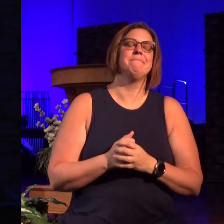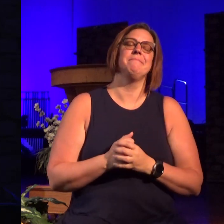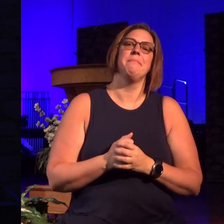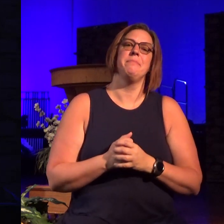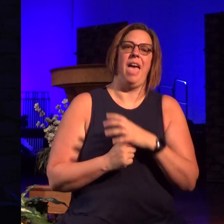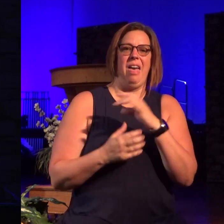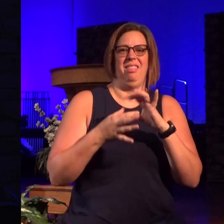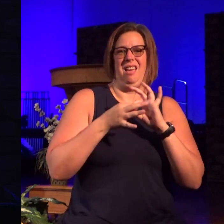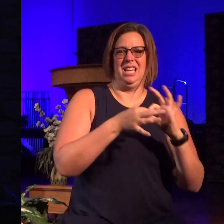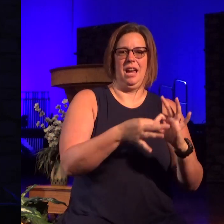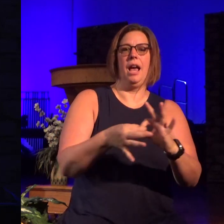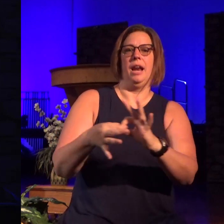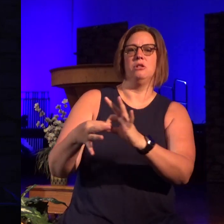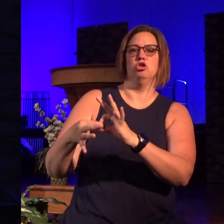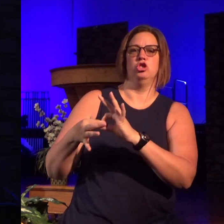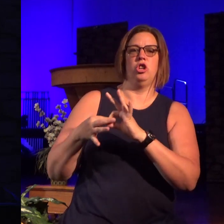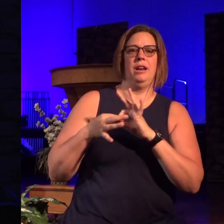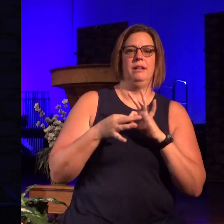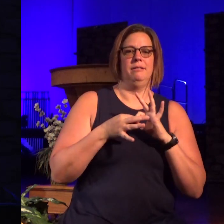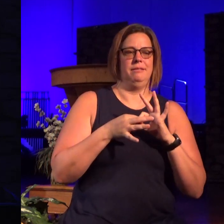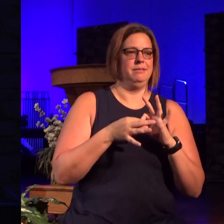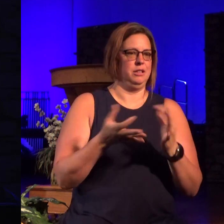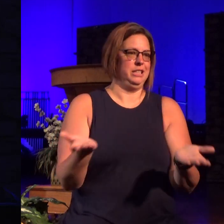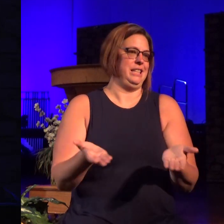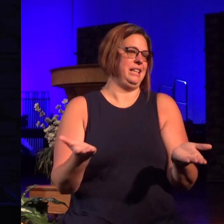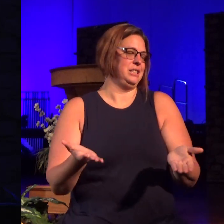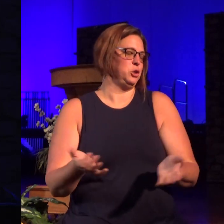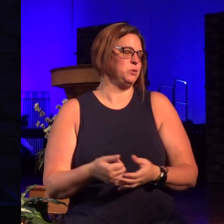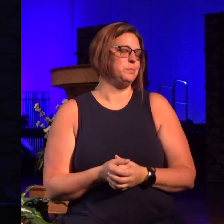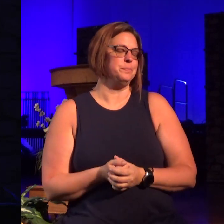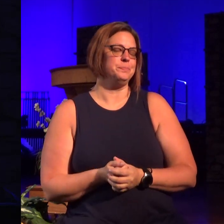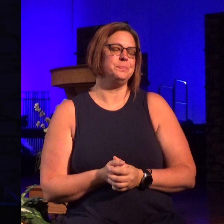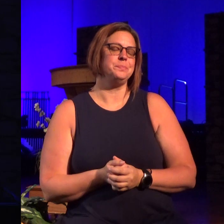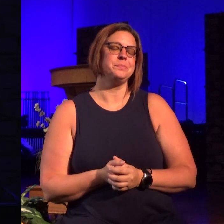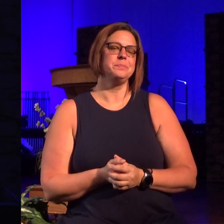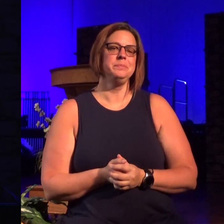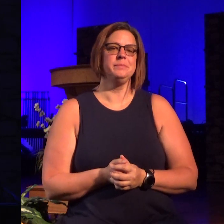and the connection and wisdom that is right here.